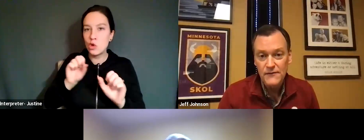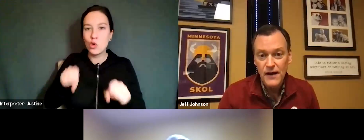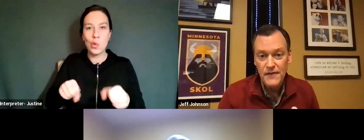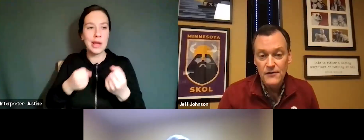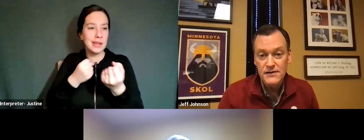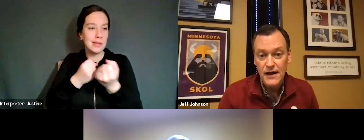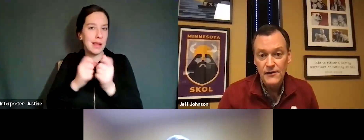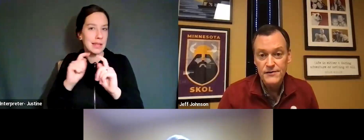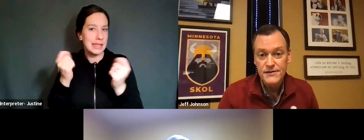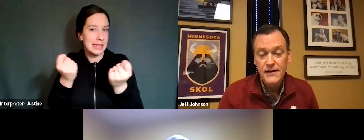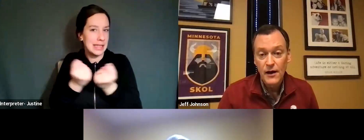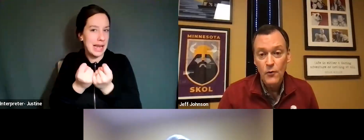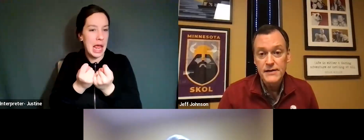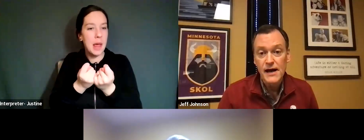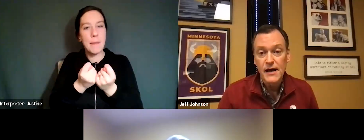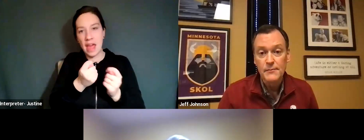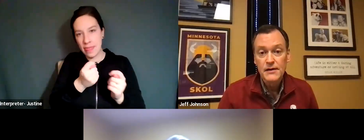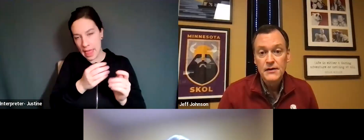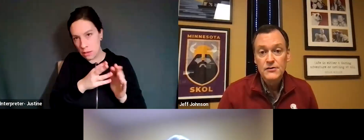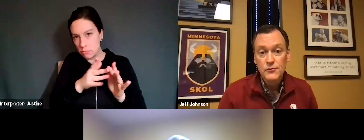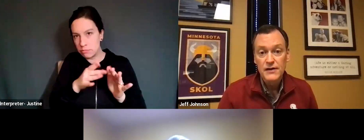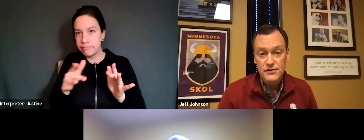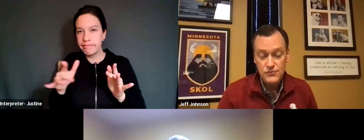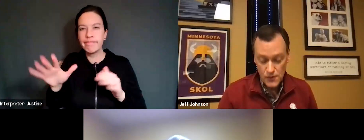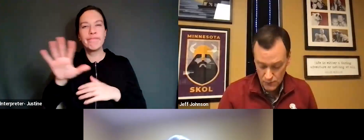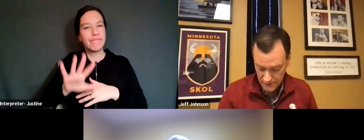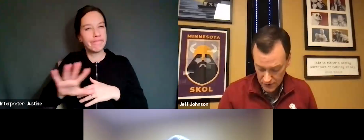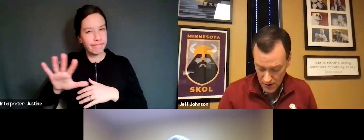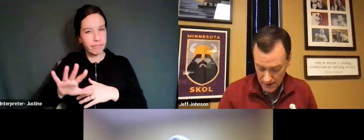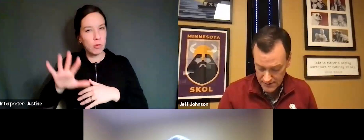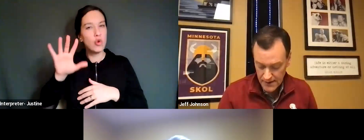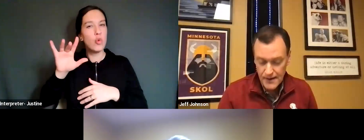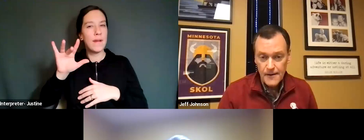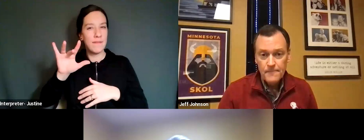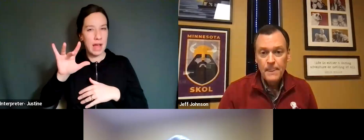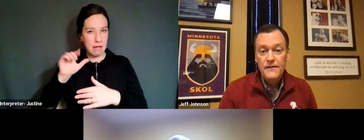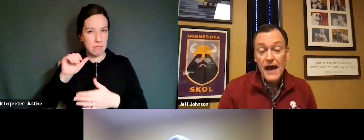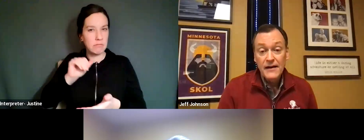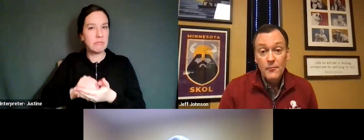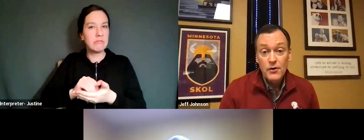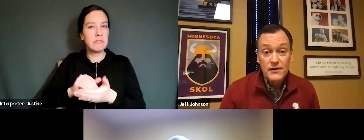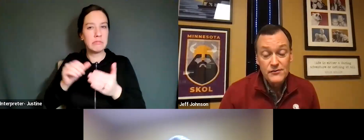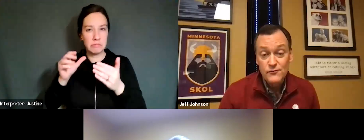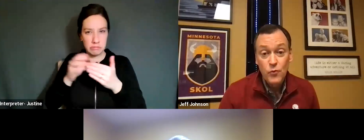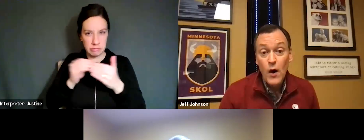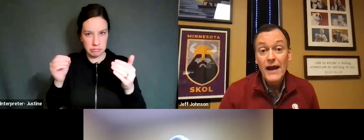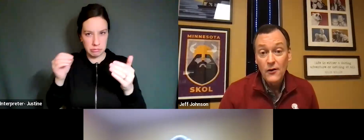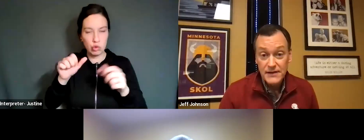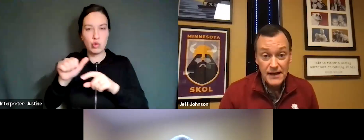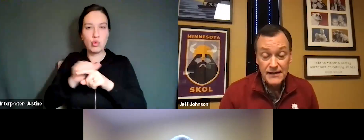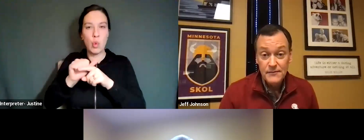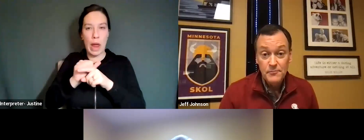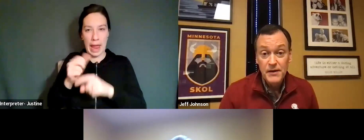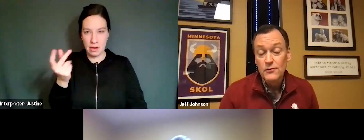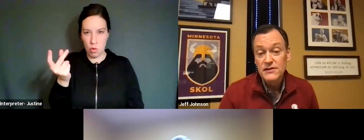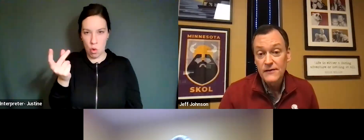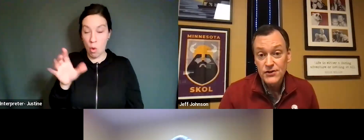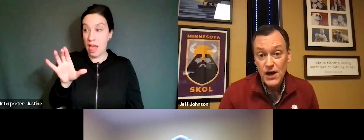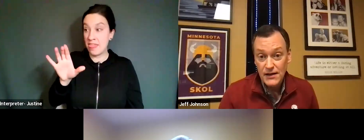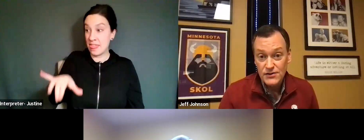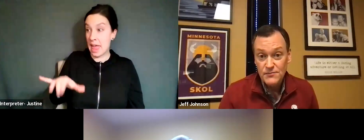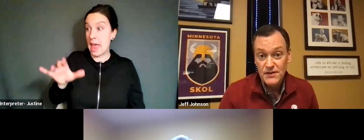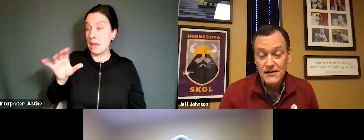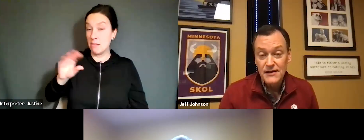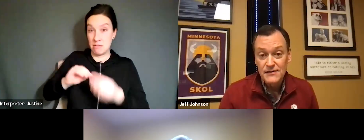around $25,000 at one time to raise and train one of our dogs. That number is way outdated, but it was